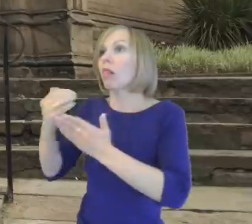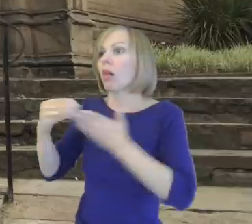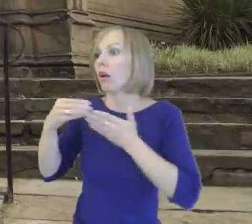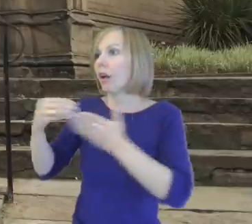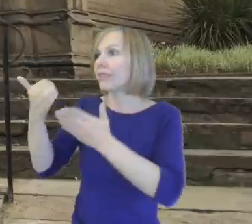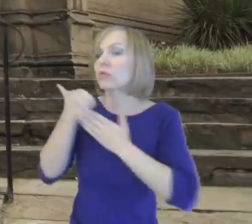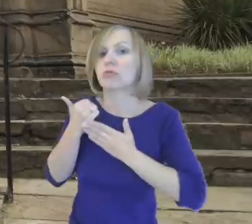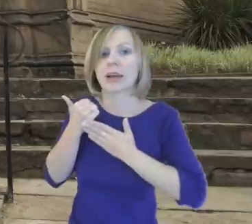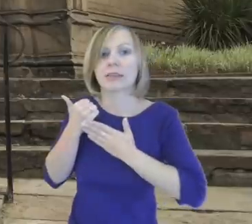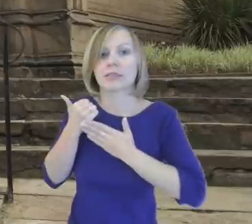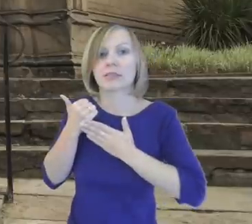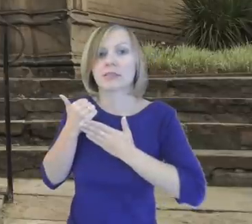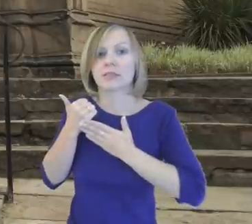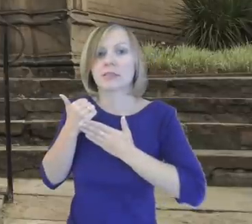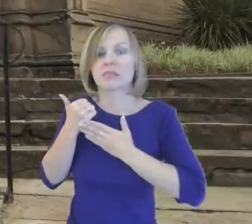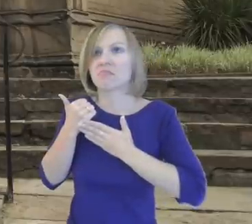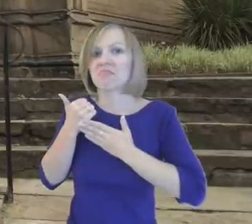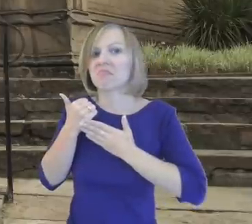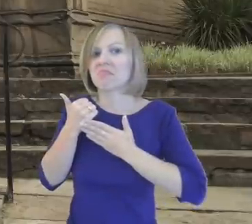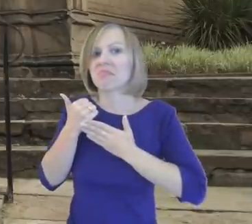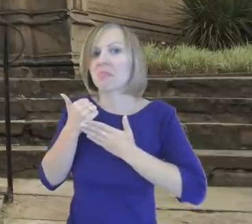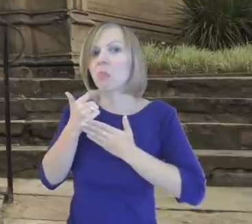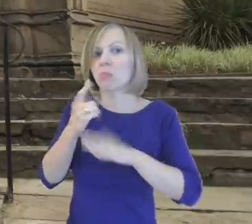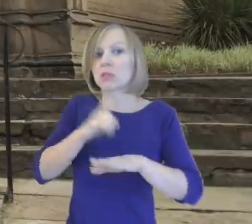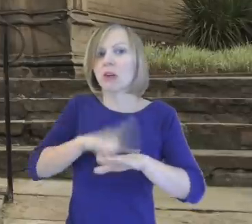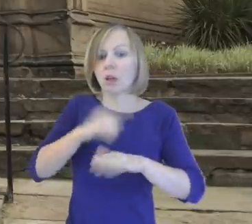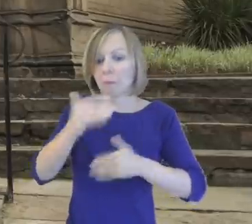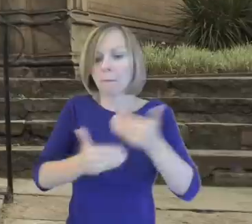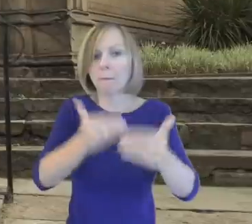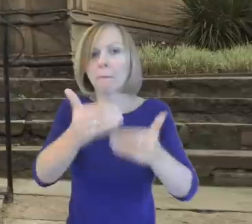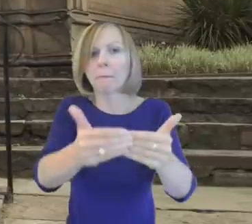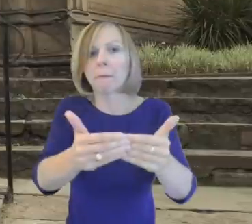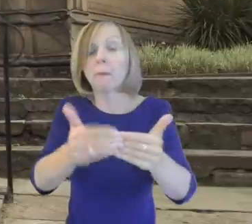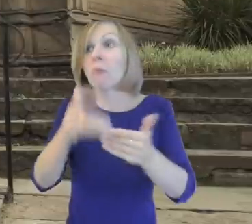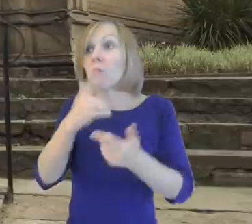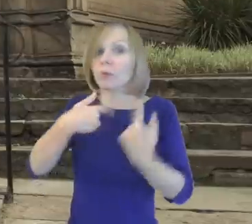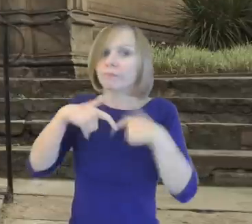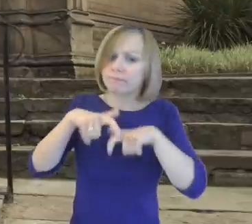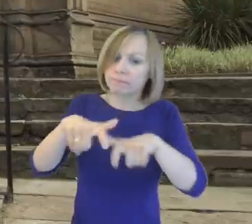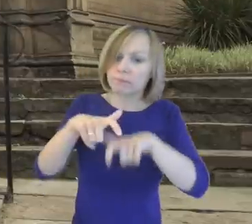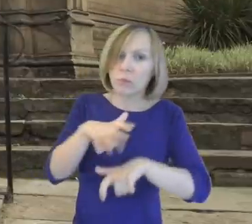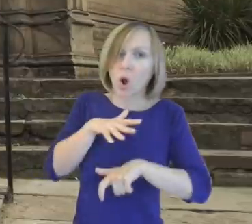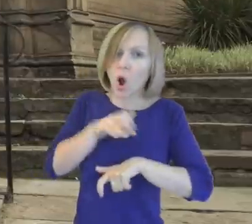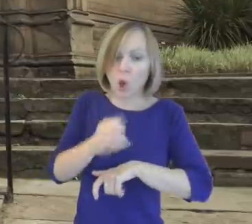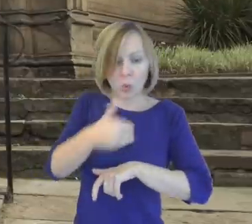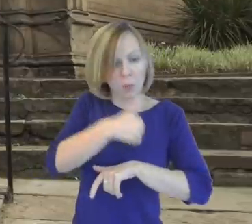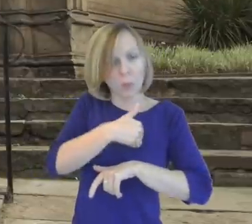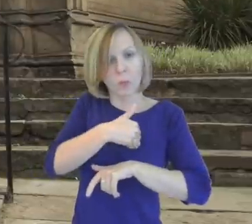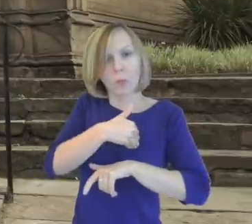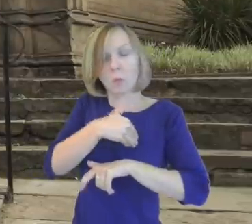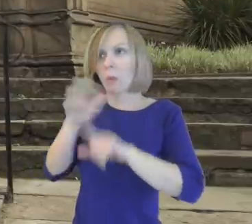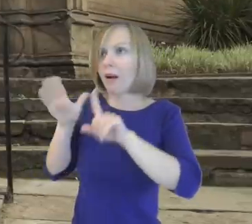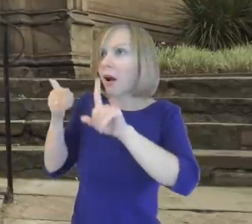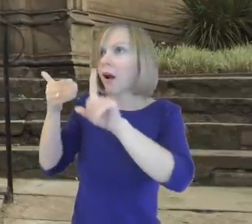on with hope in our heart and with our eyes on our prize and with our prayer books in our hands,